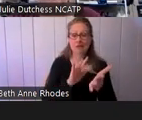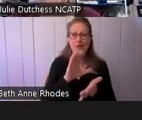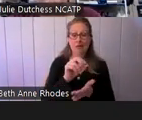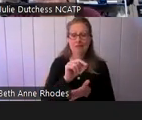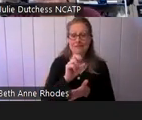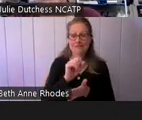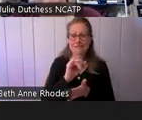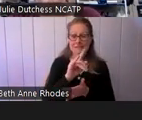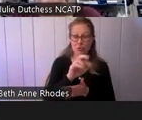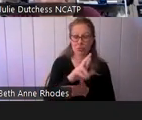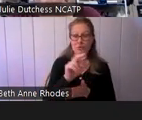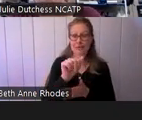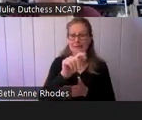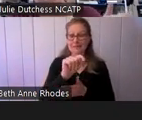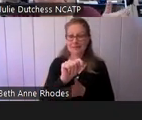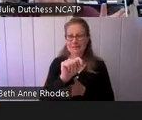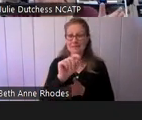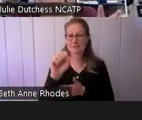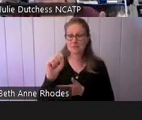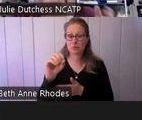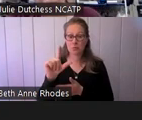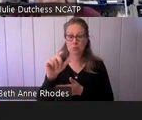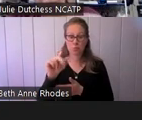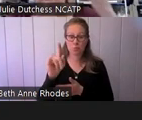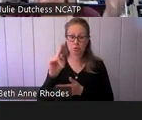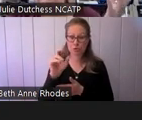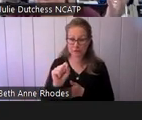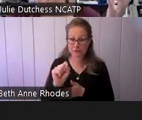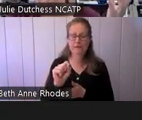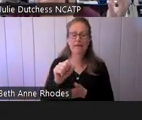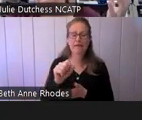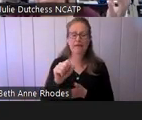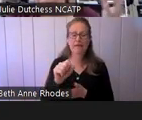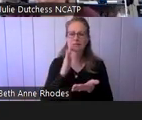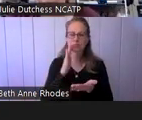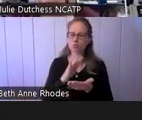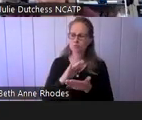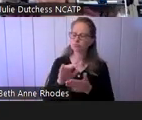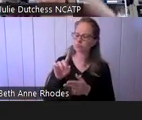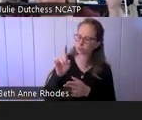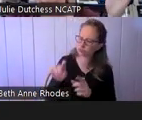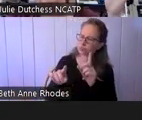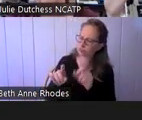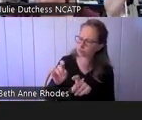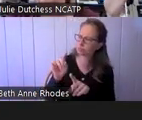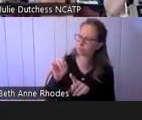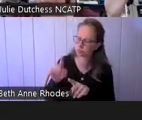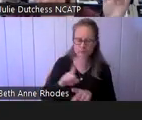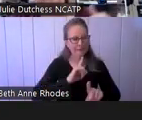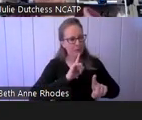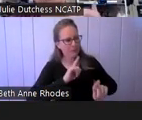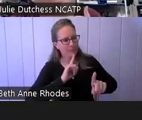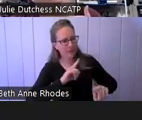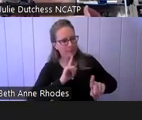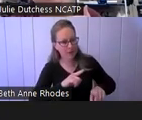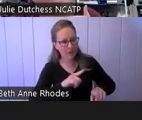AT solutions, what it does is ask you a couple questions and you fill it in. So like, what do I do well and